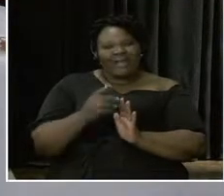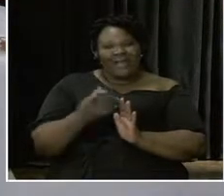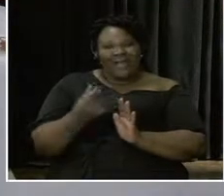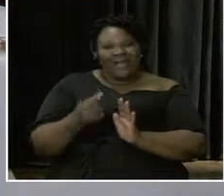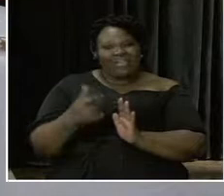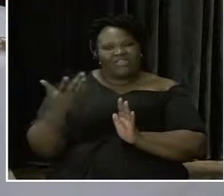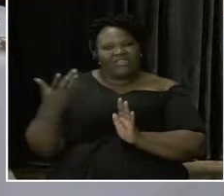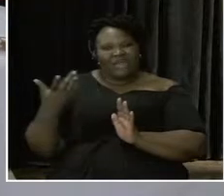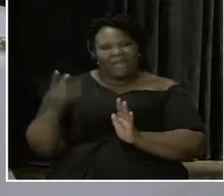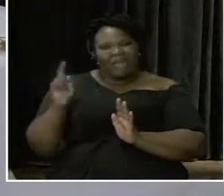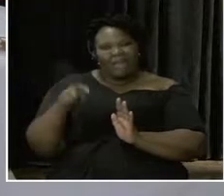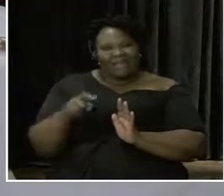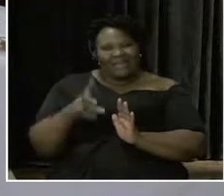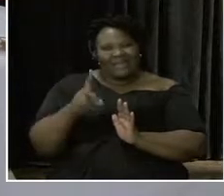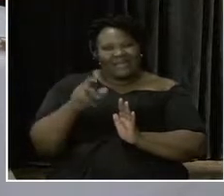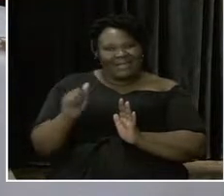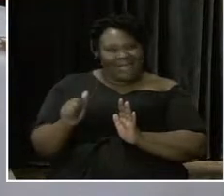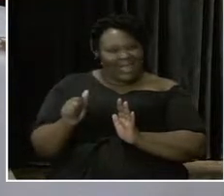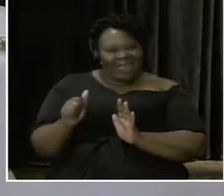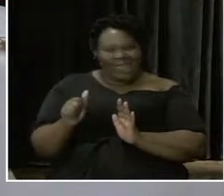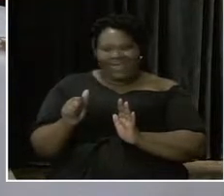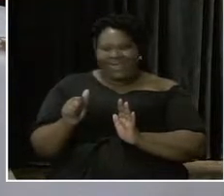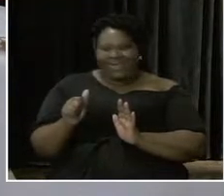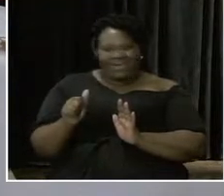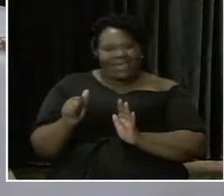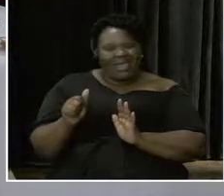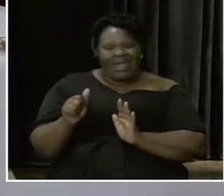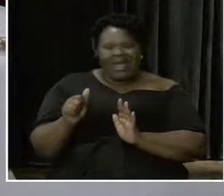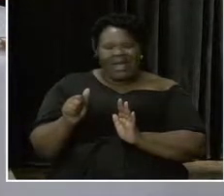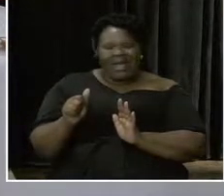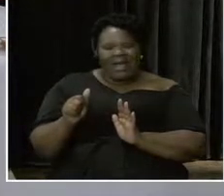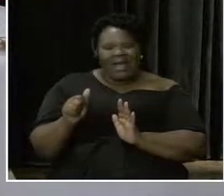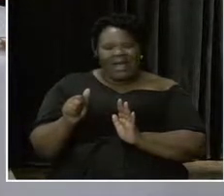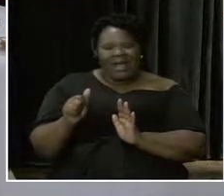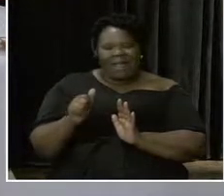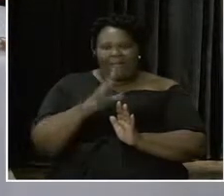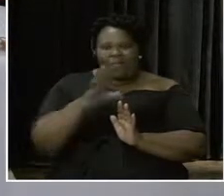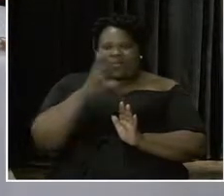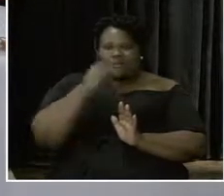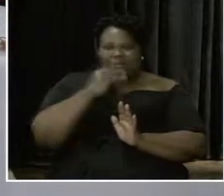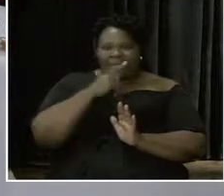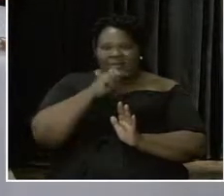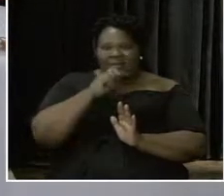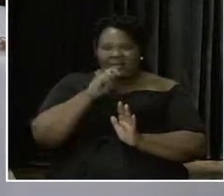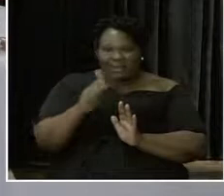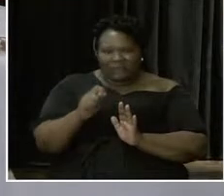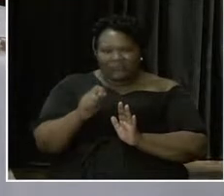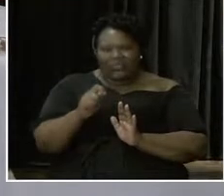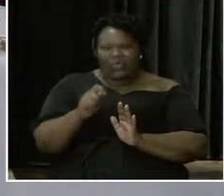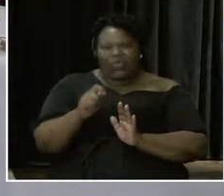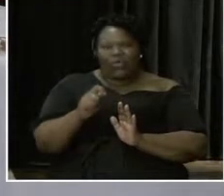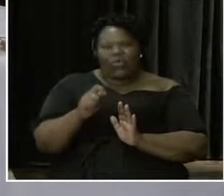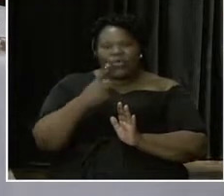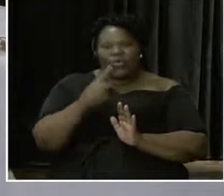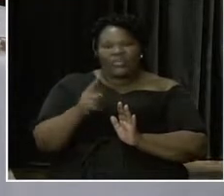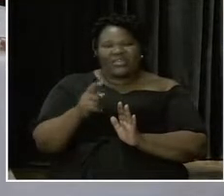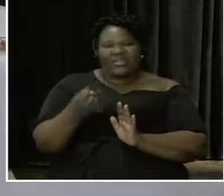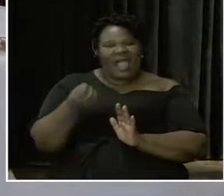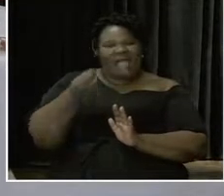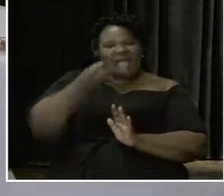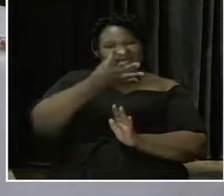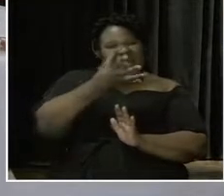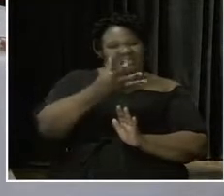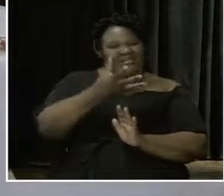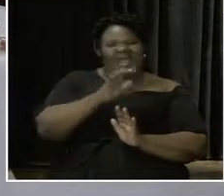So I think the DA is just misleading the public in saying that we're just willy-nilly giving people that score. I think all